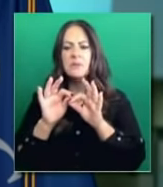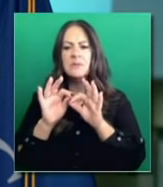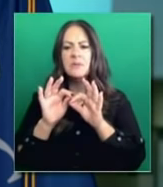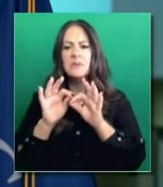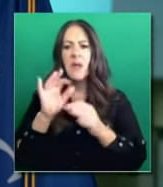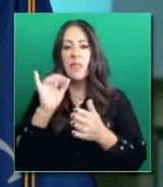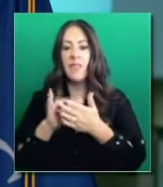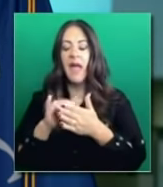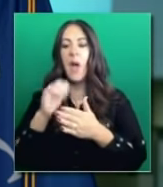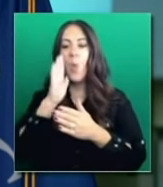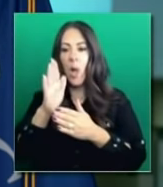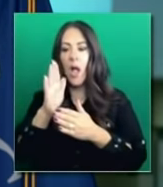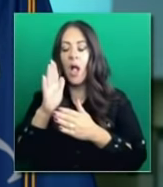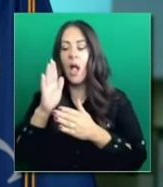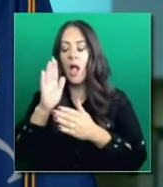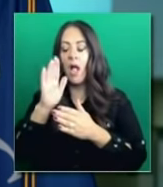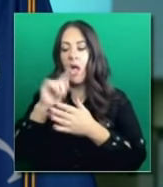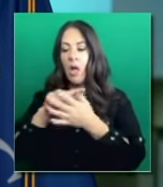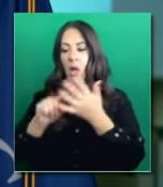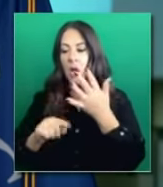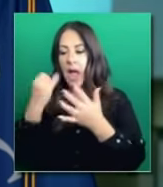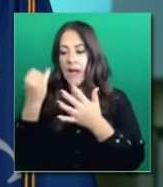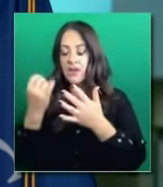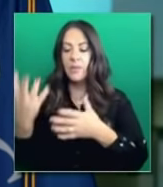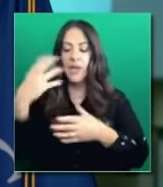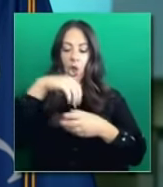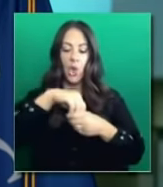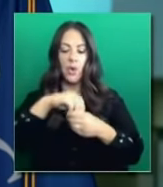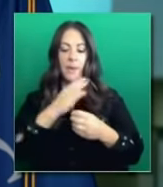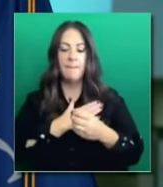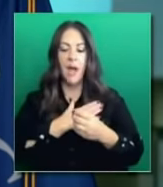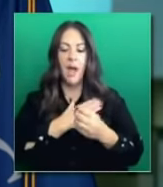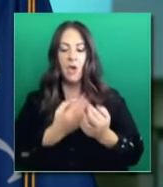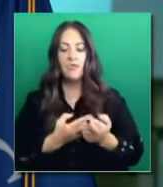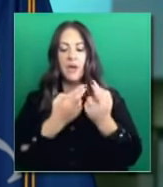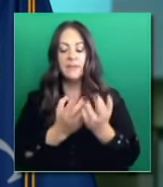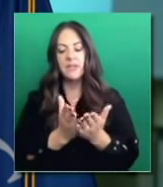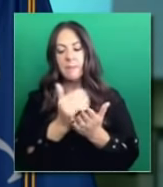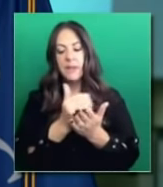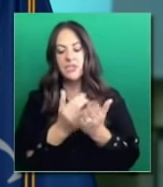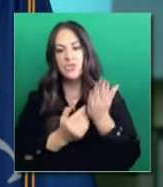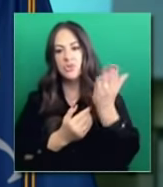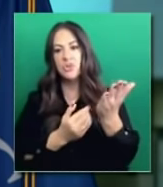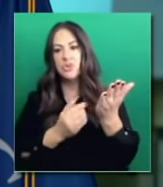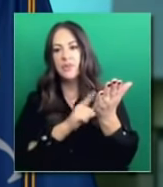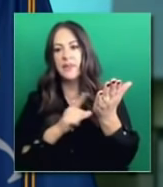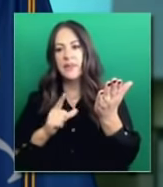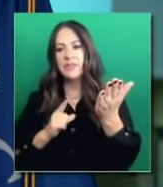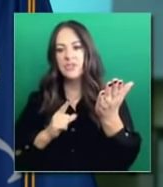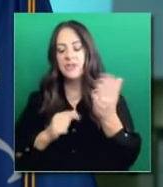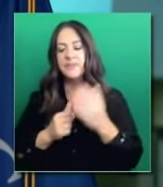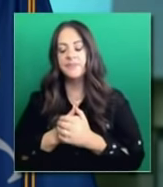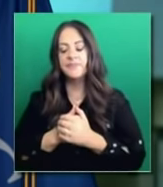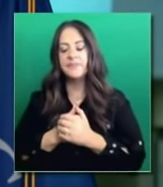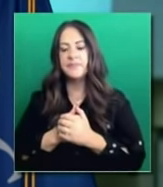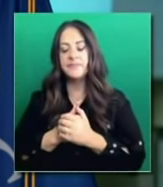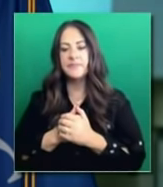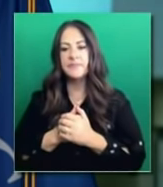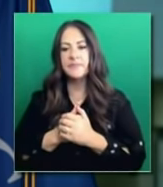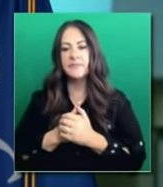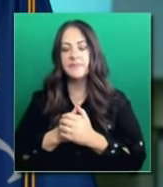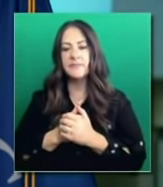for consideration to the legislature. With that, Linda, maybe you can amplify without getting too into the weeds and getting